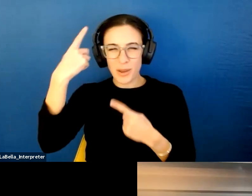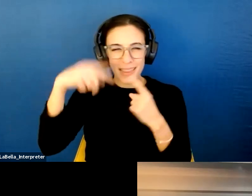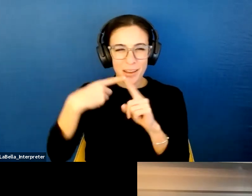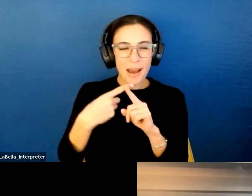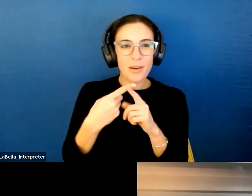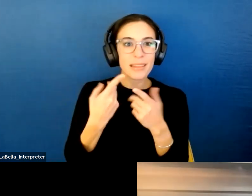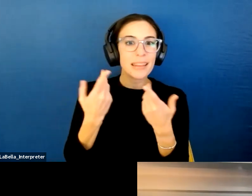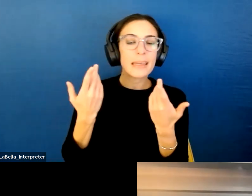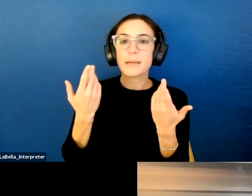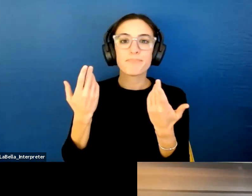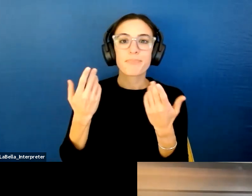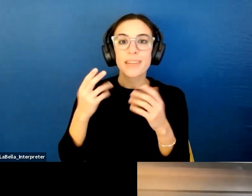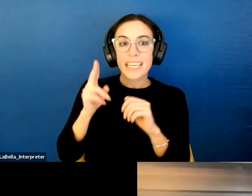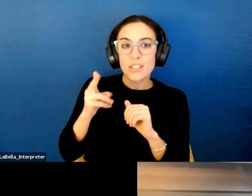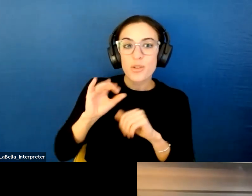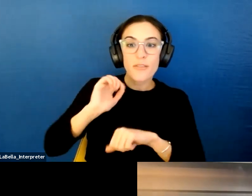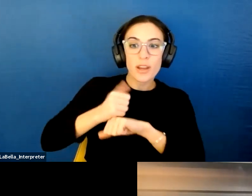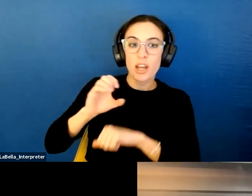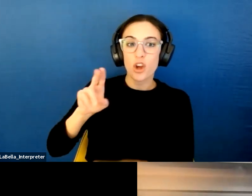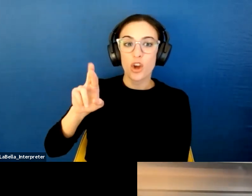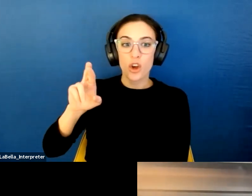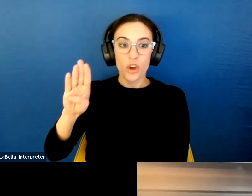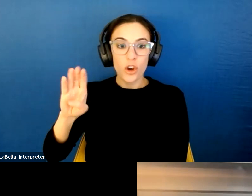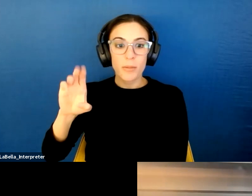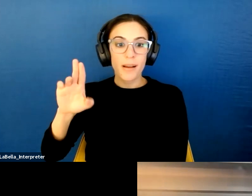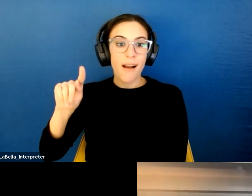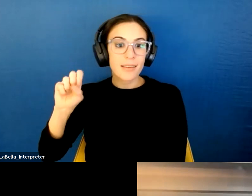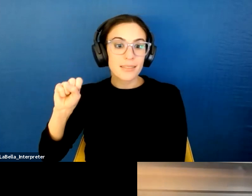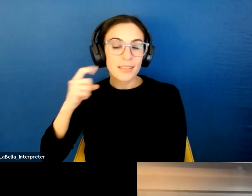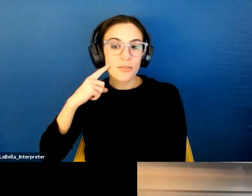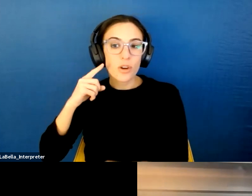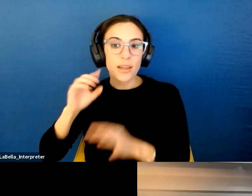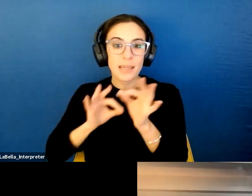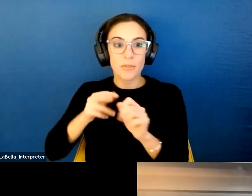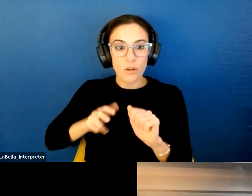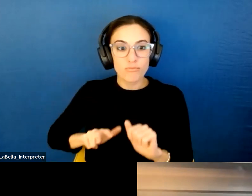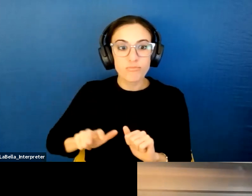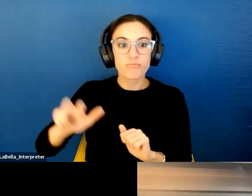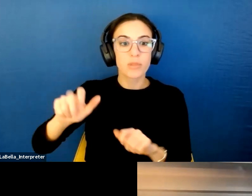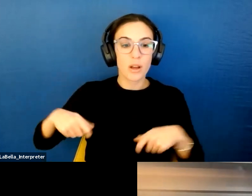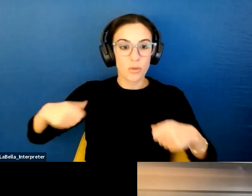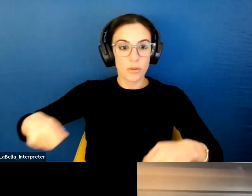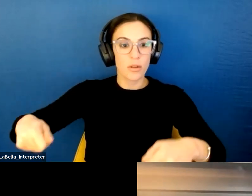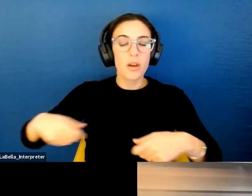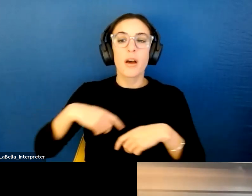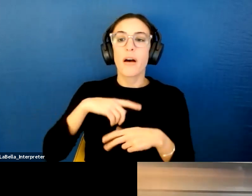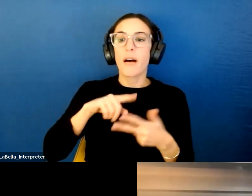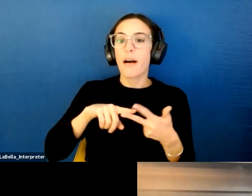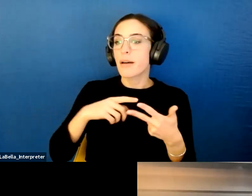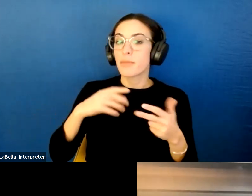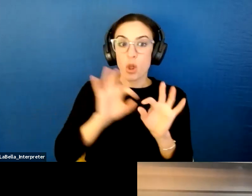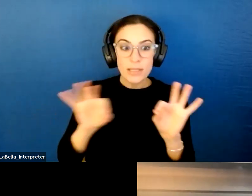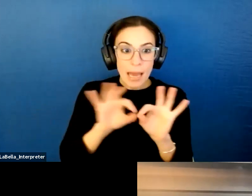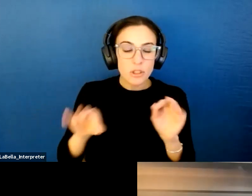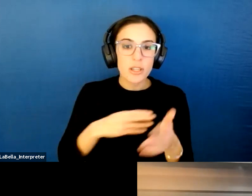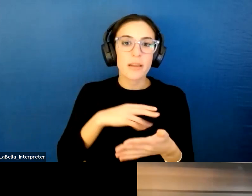curb cuts, for example, widespread closed captioning, to say nothing of all the small product scale tools and devices